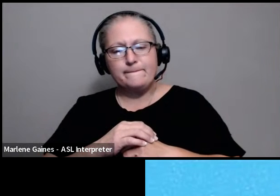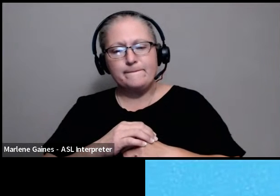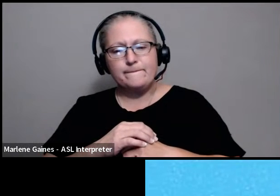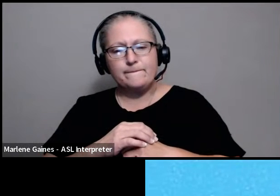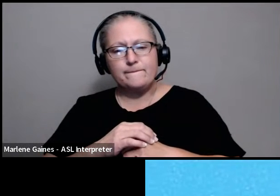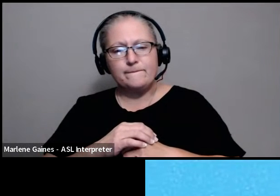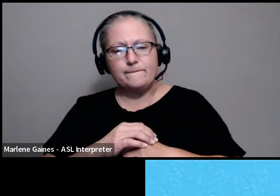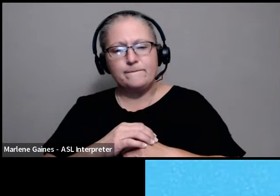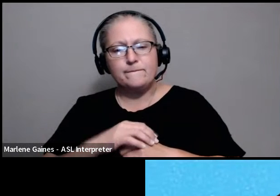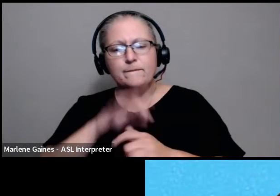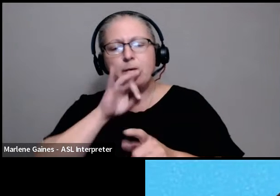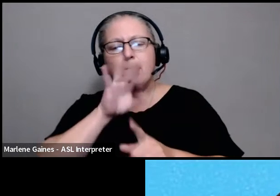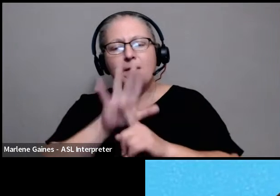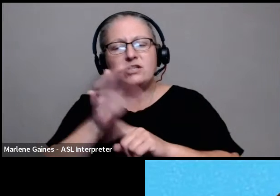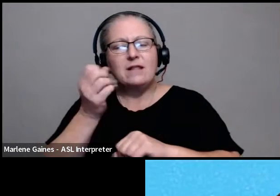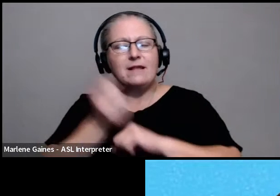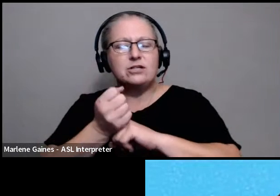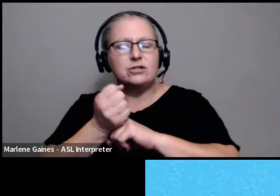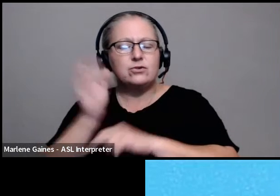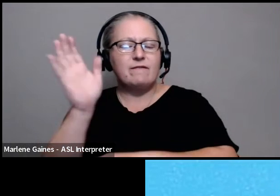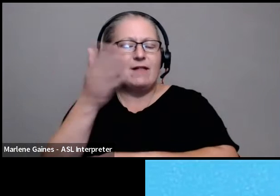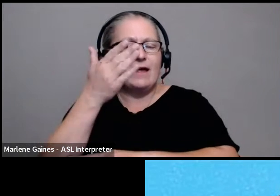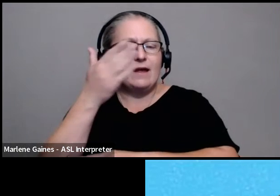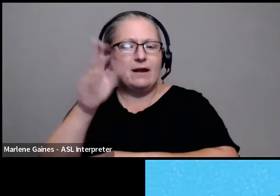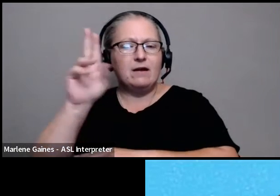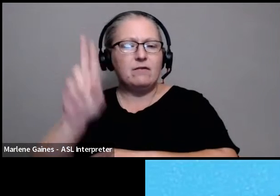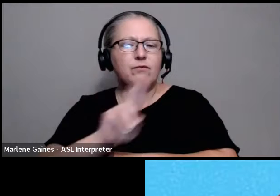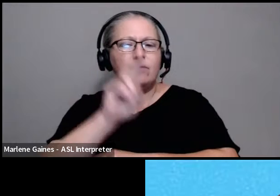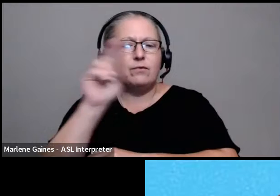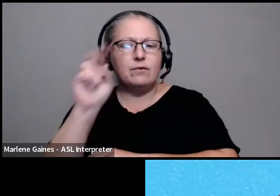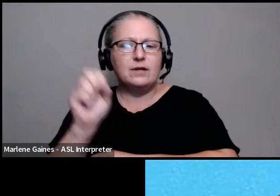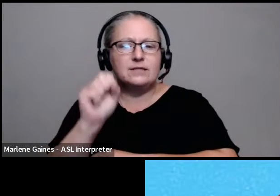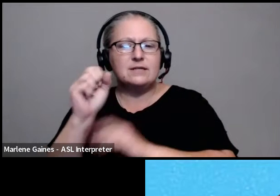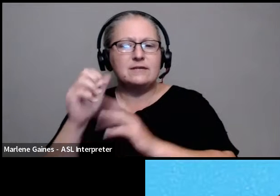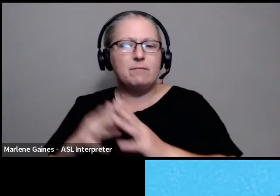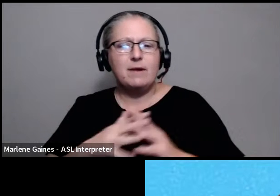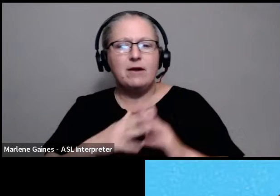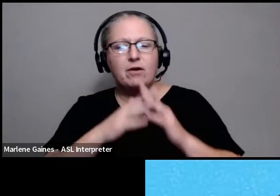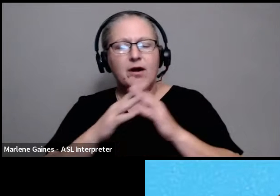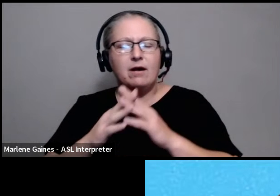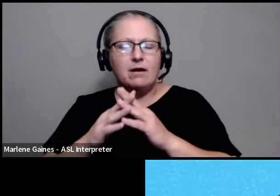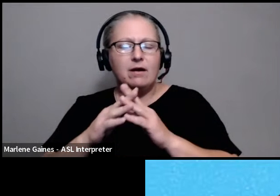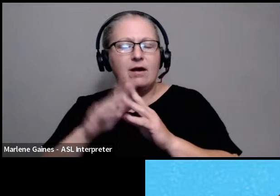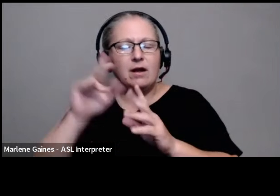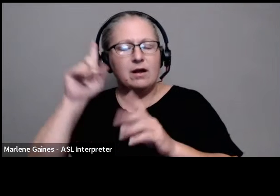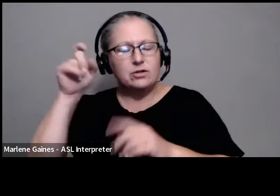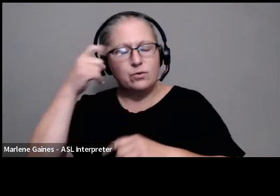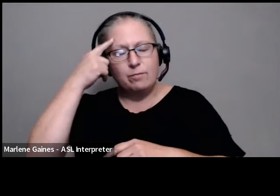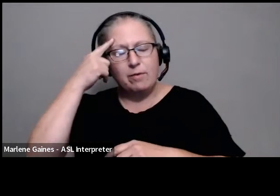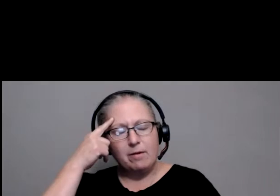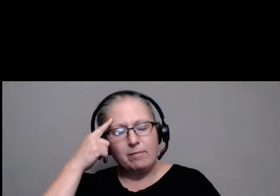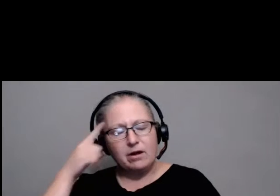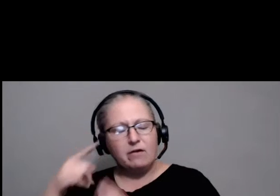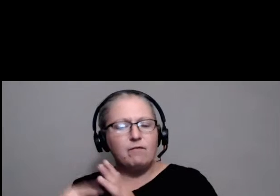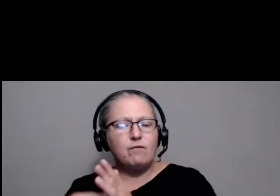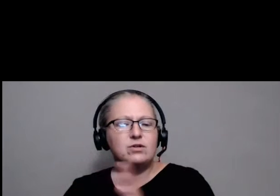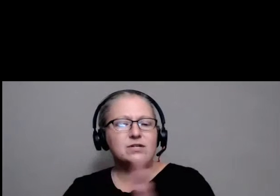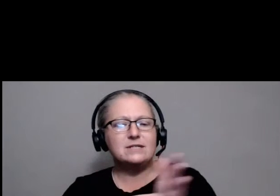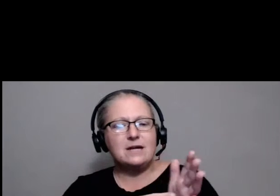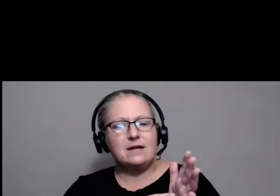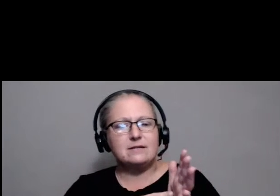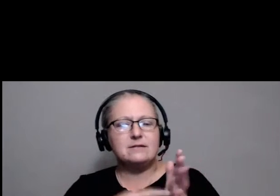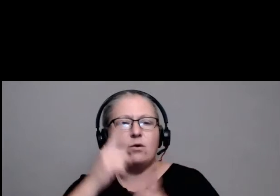Ready, salute. I pledge allegiance to the flag, United States of America, and to the republic for which